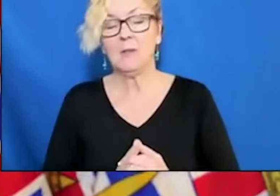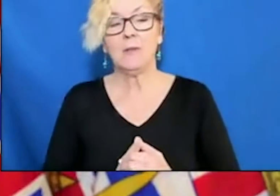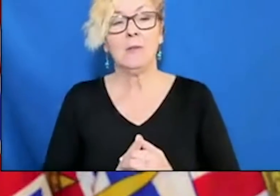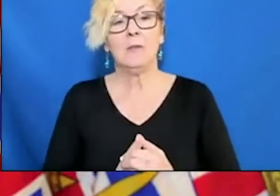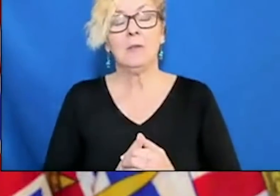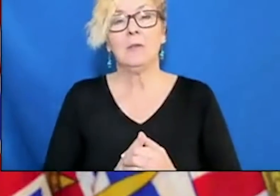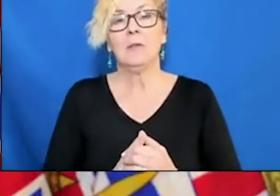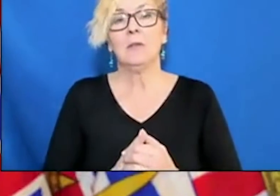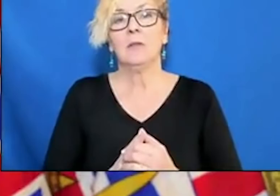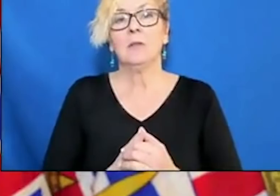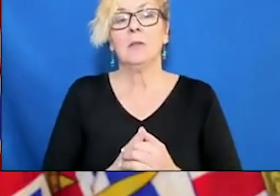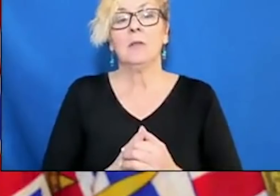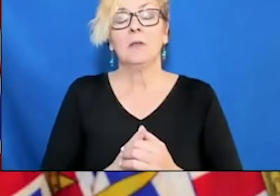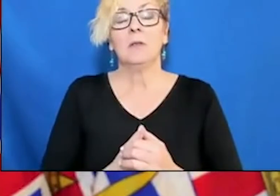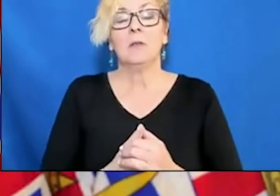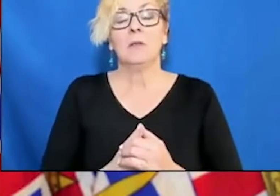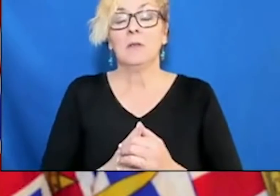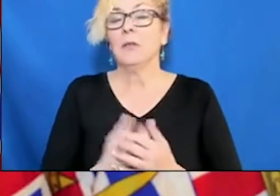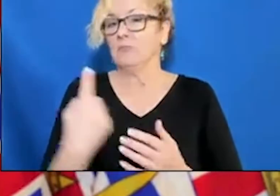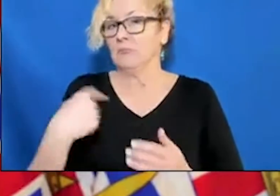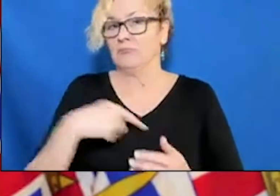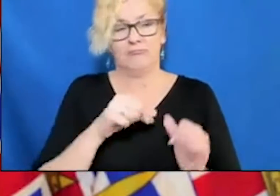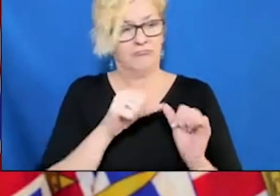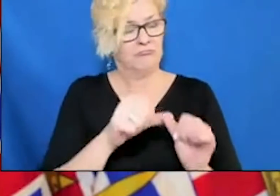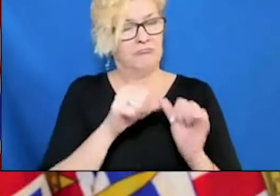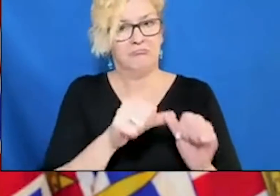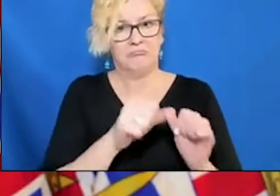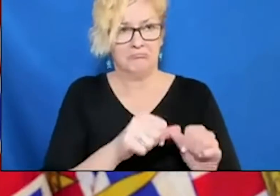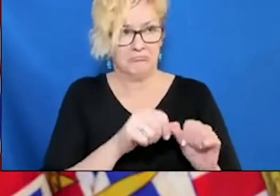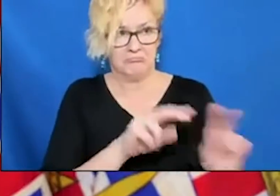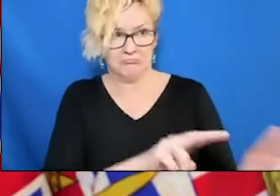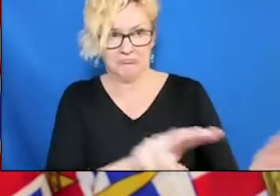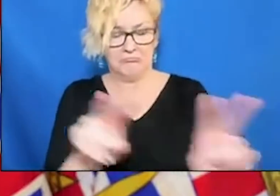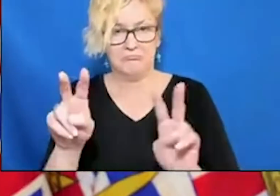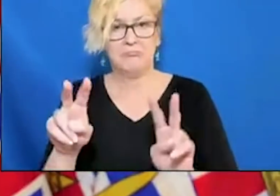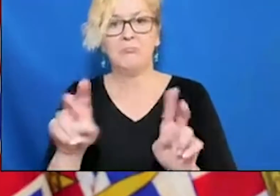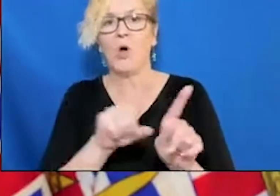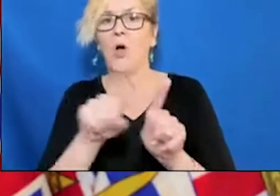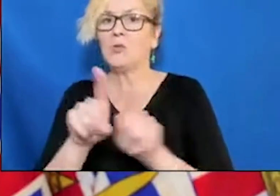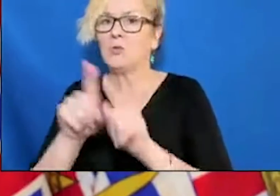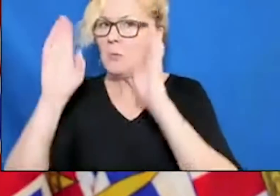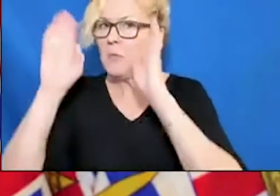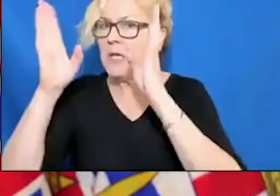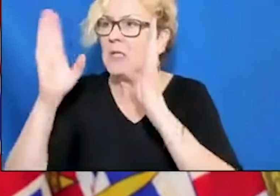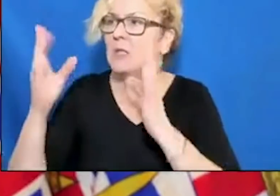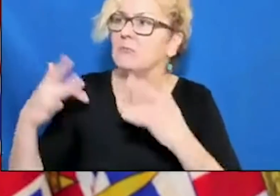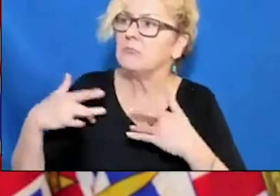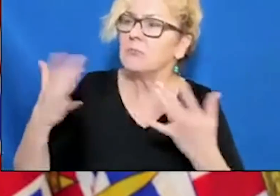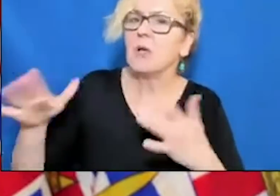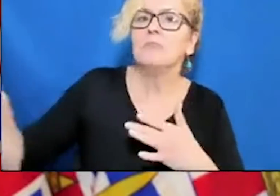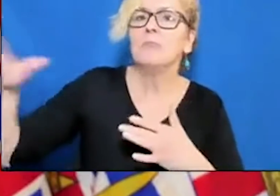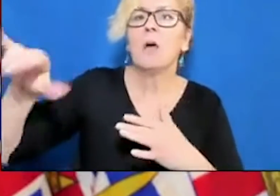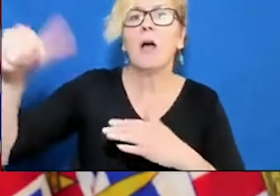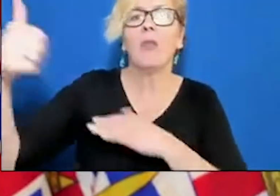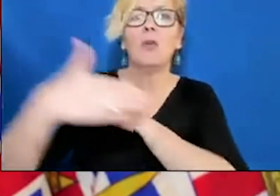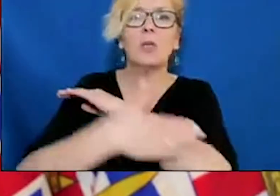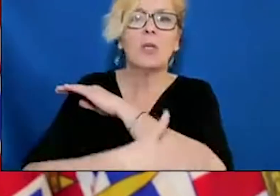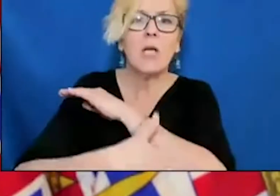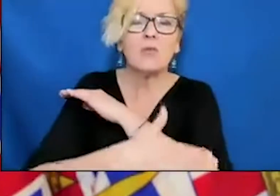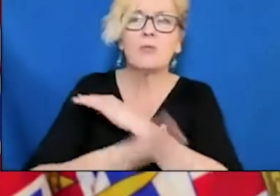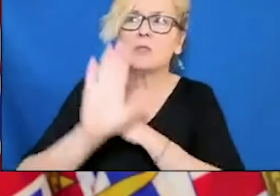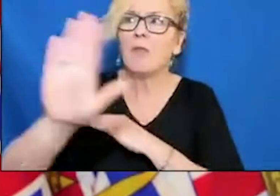Europe. We continue to monitor the safety signals from around the world, and we are reassured by the investigation that